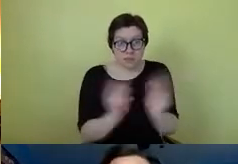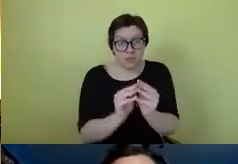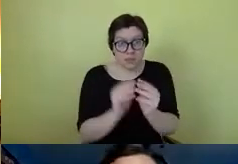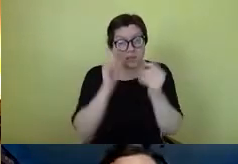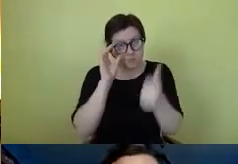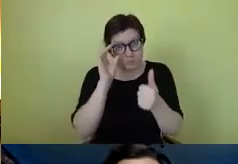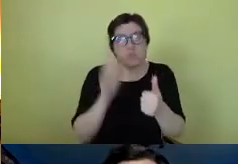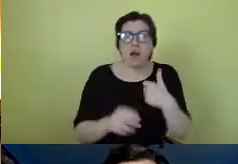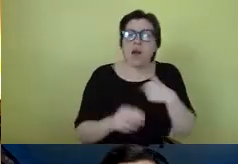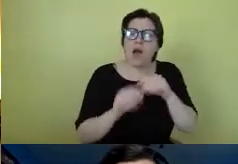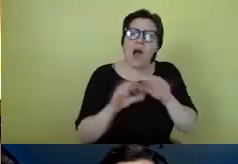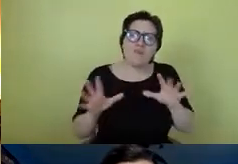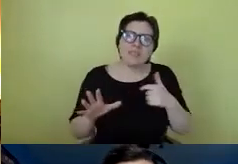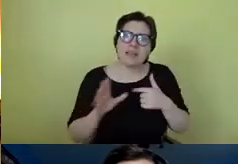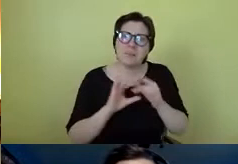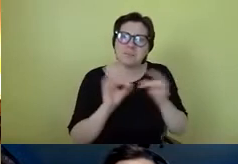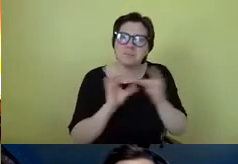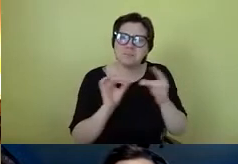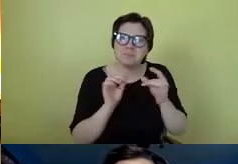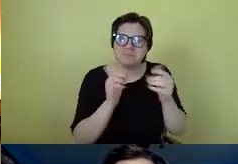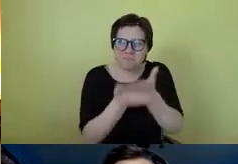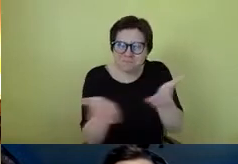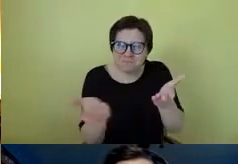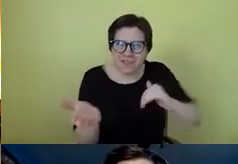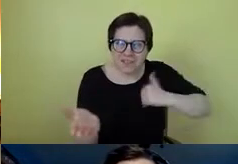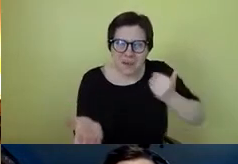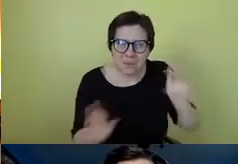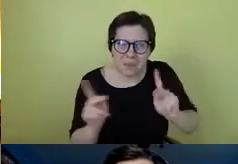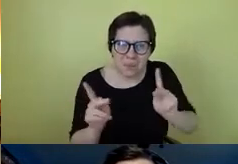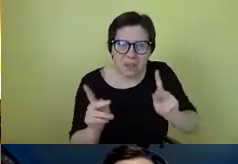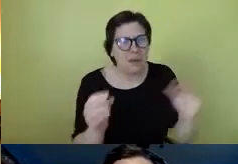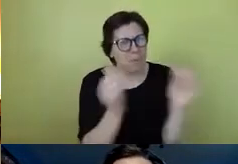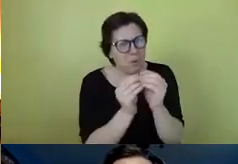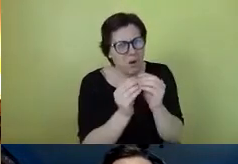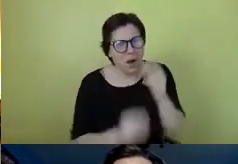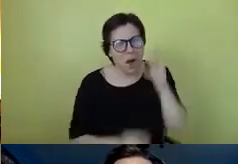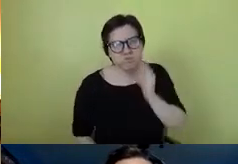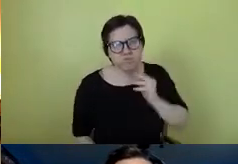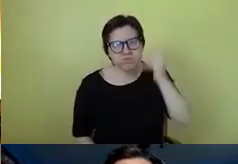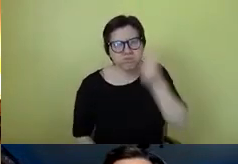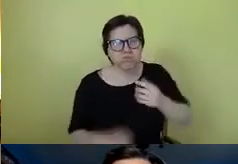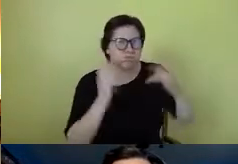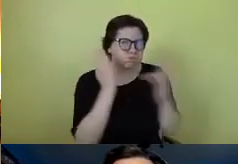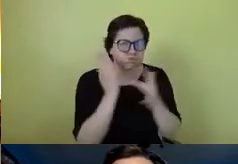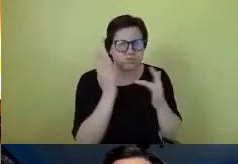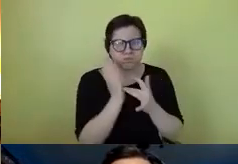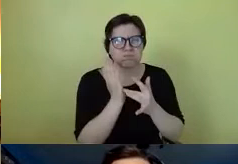Obviously, I'm speaking with young people who are much more familiar with all of the